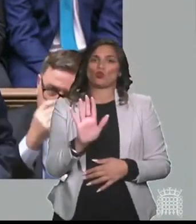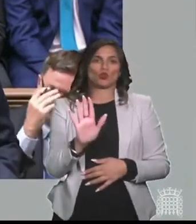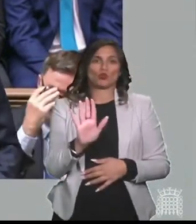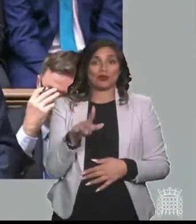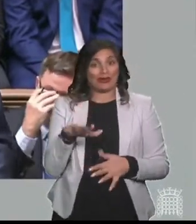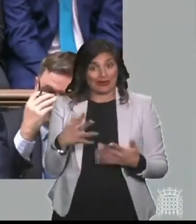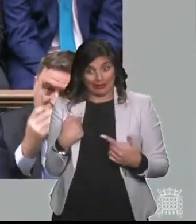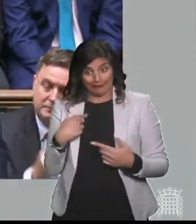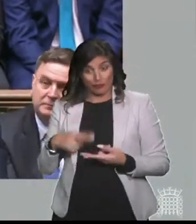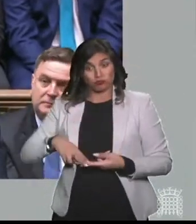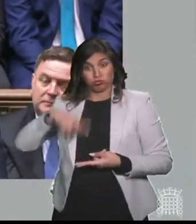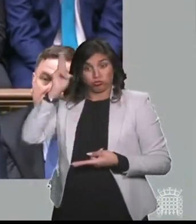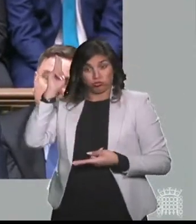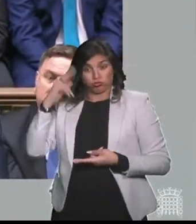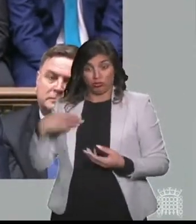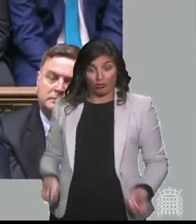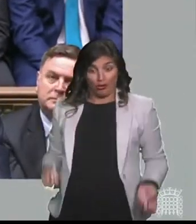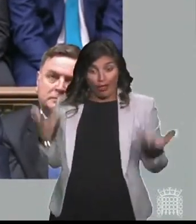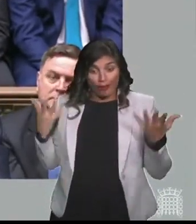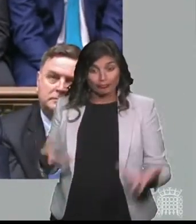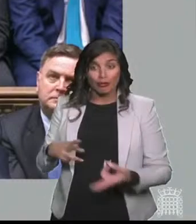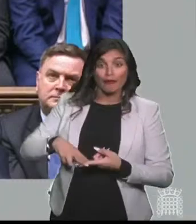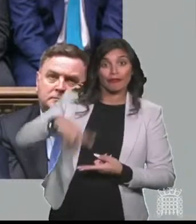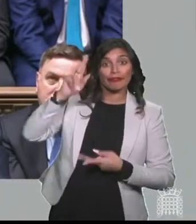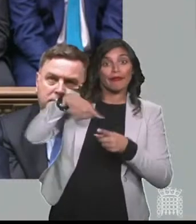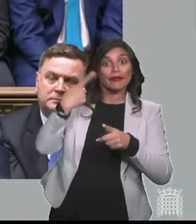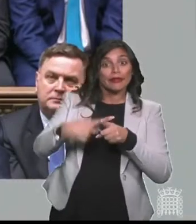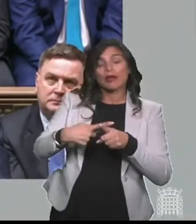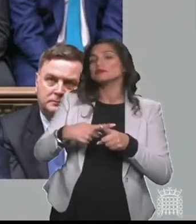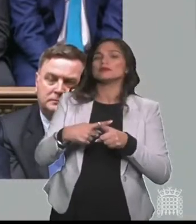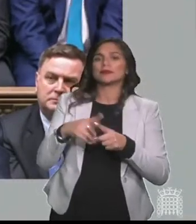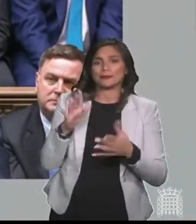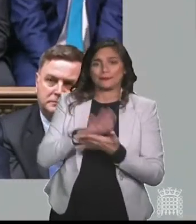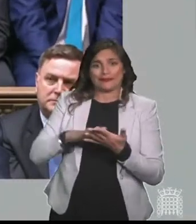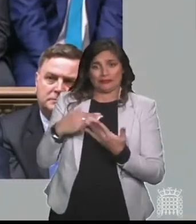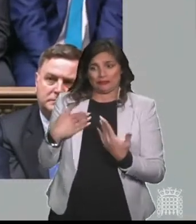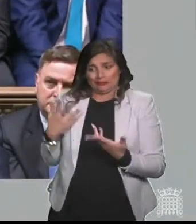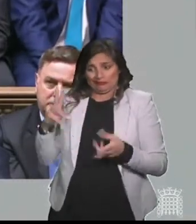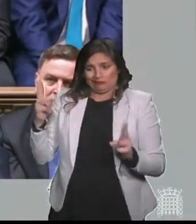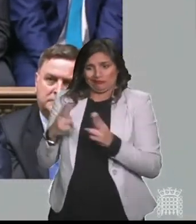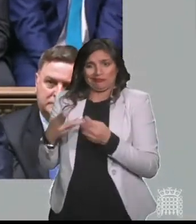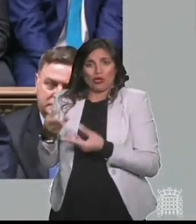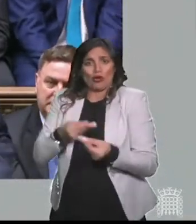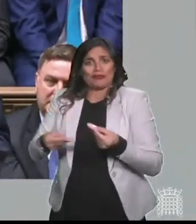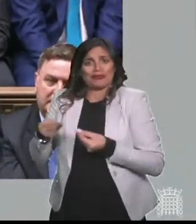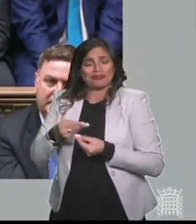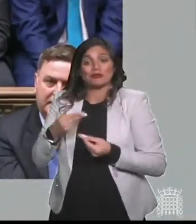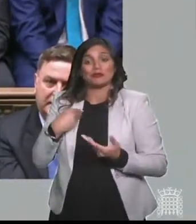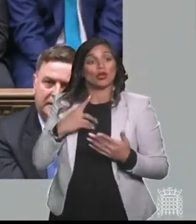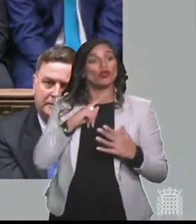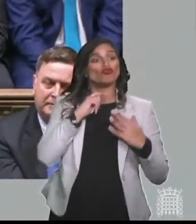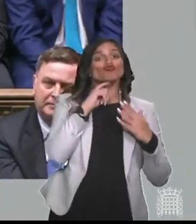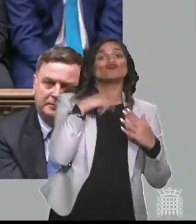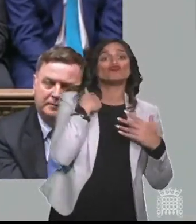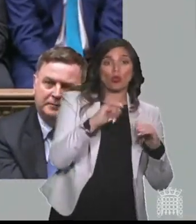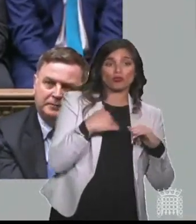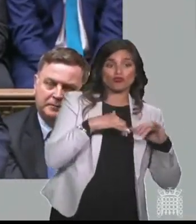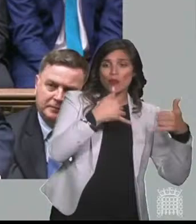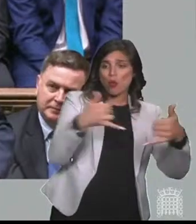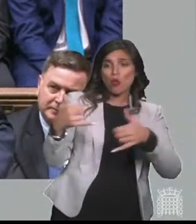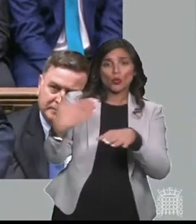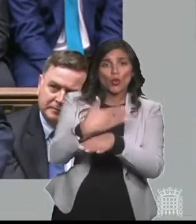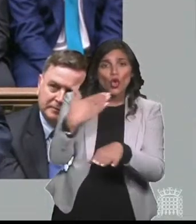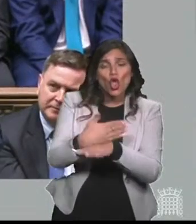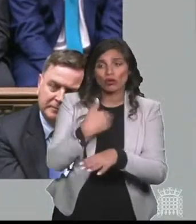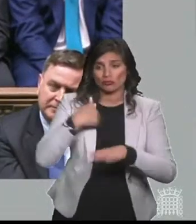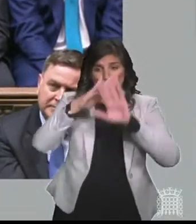more. Instead, we reduce debt, cut taxes and reward work. We deliver world-class